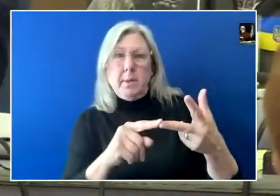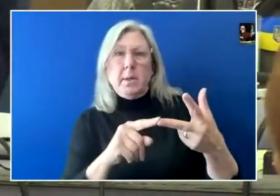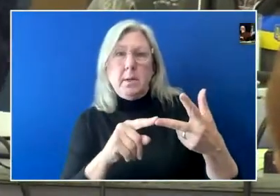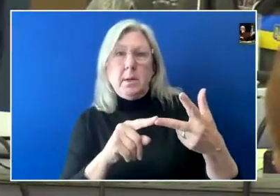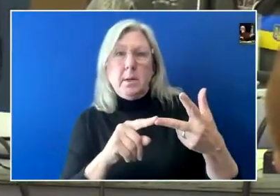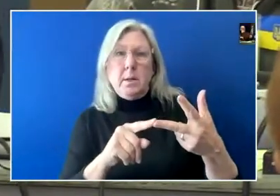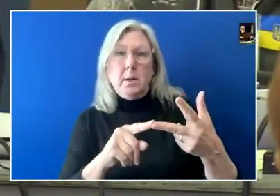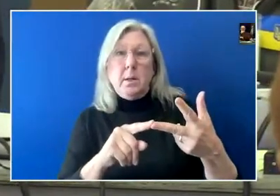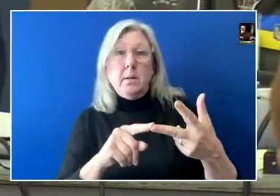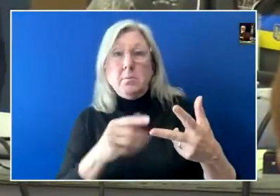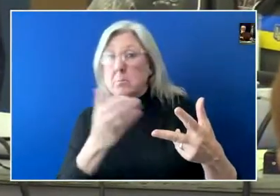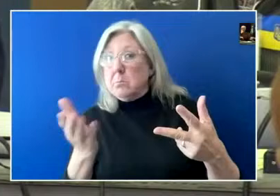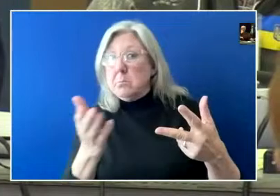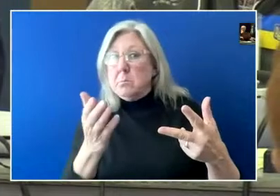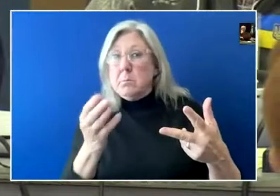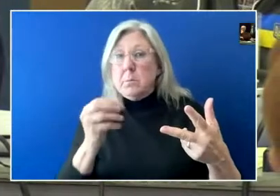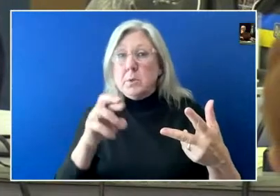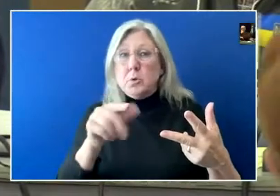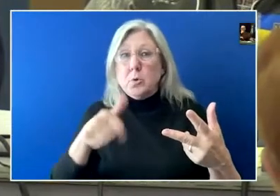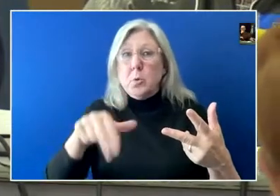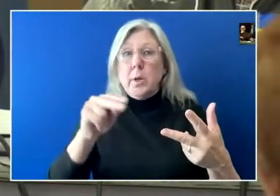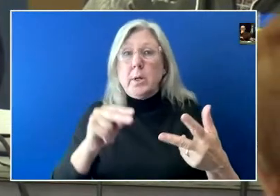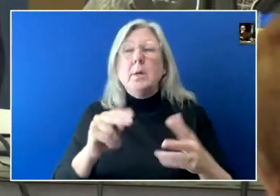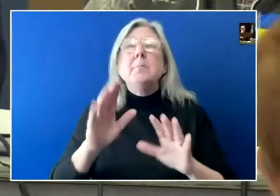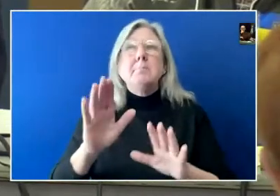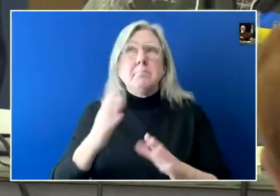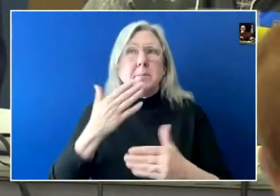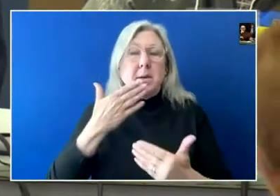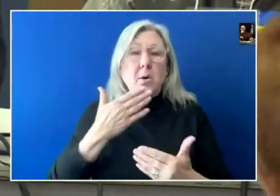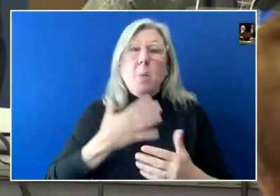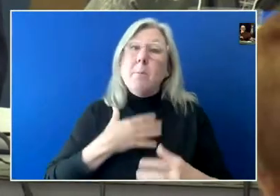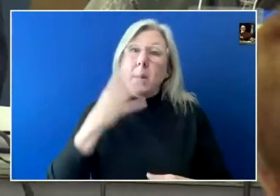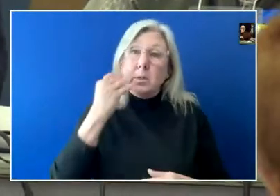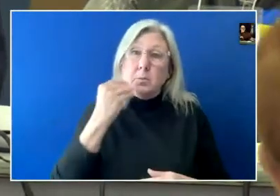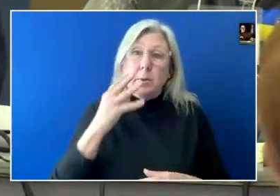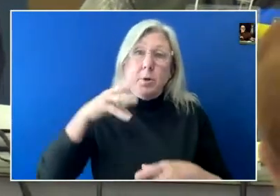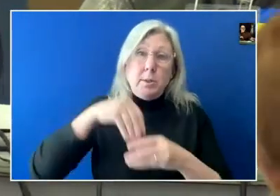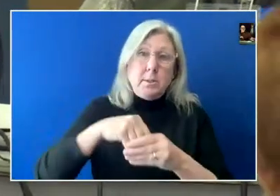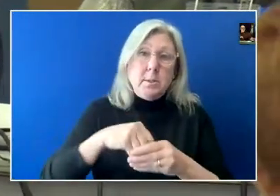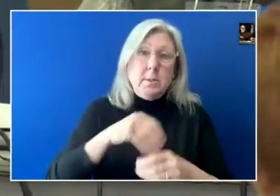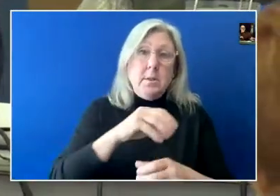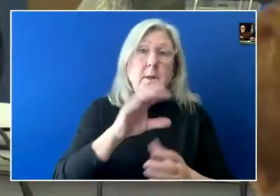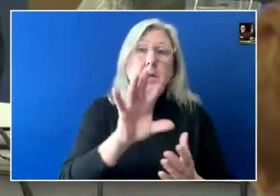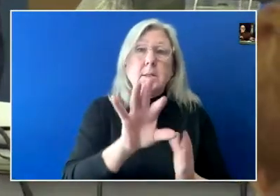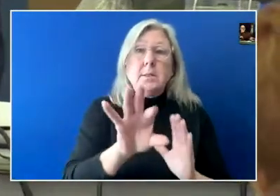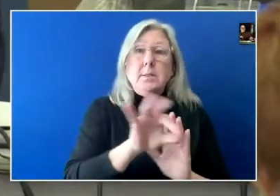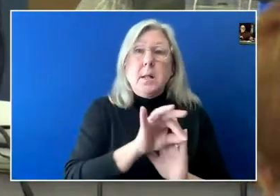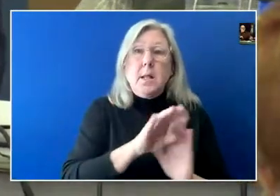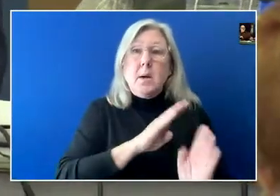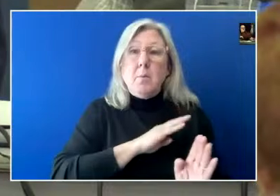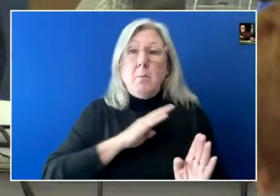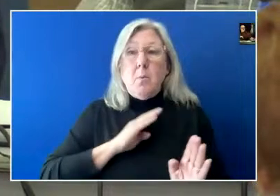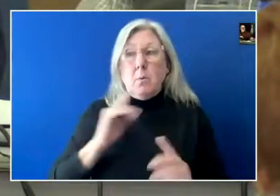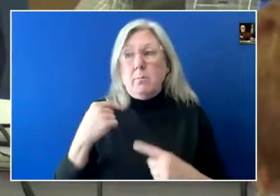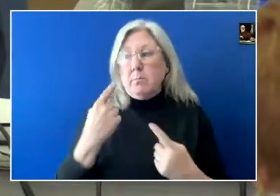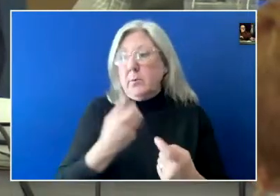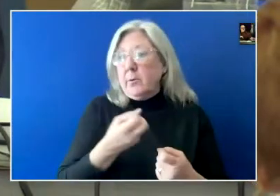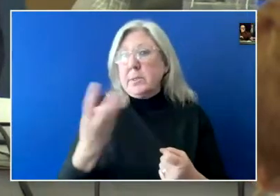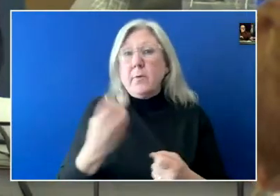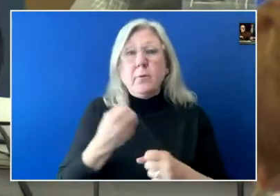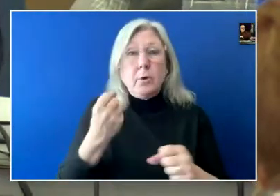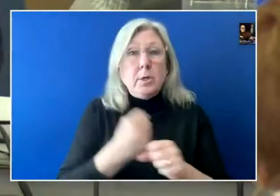um my experience of being on the select with the last several years is that people come to our meetings you know couple of times a